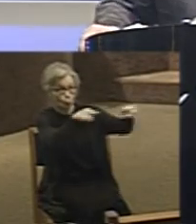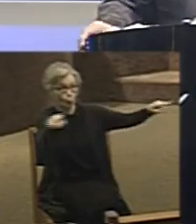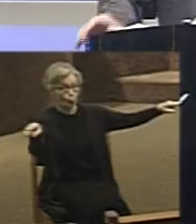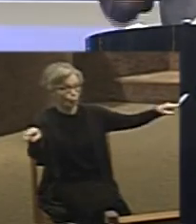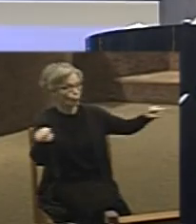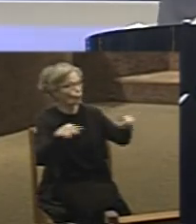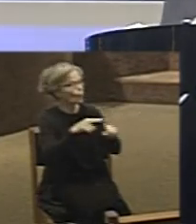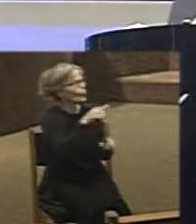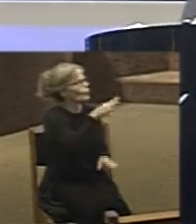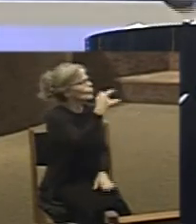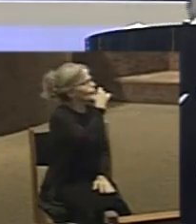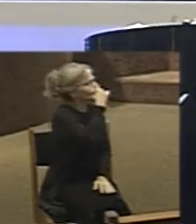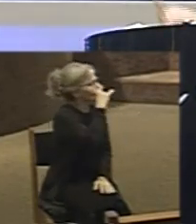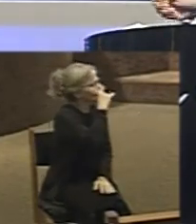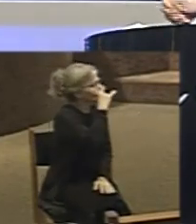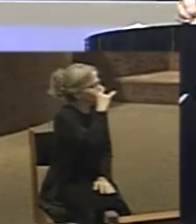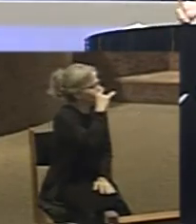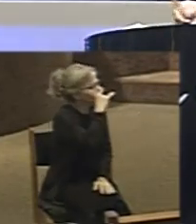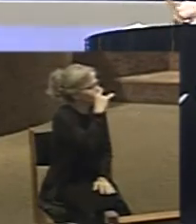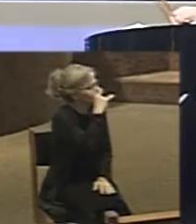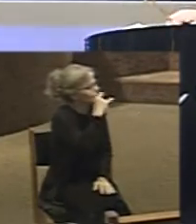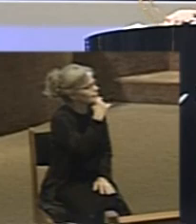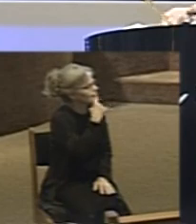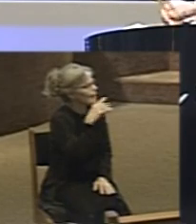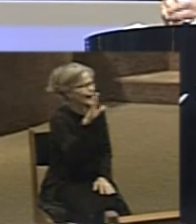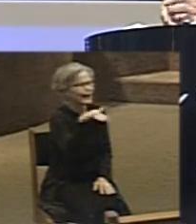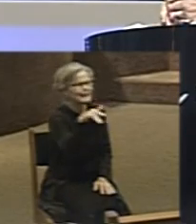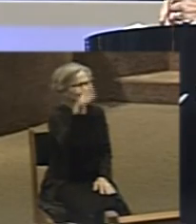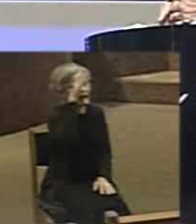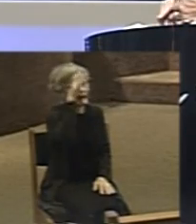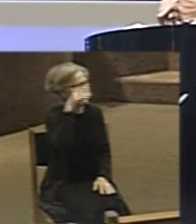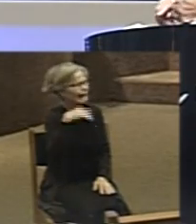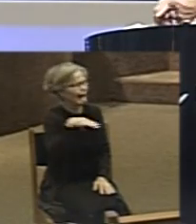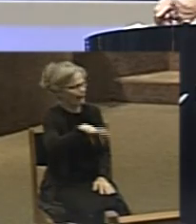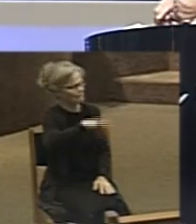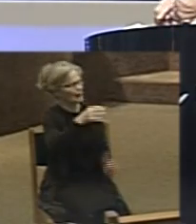and tells you they have to find their own way,